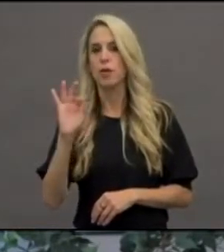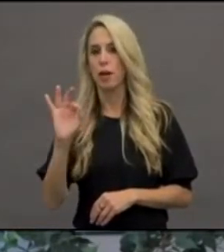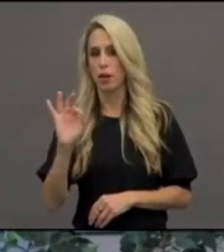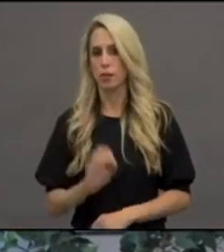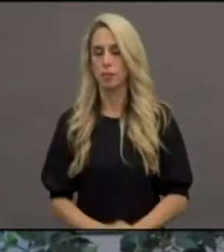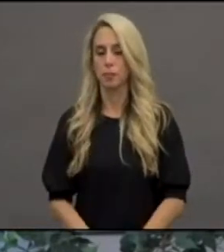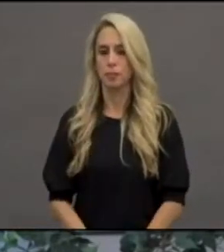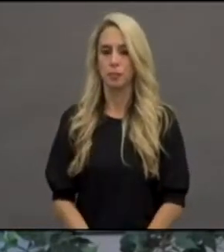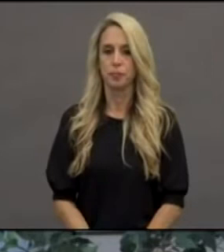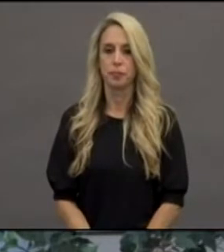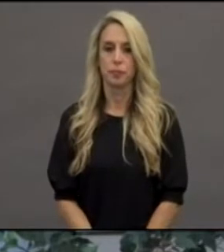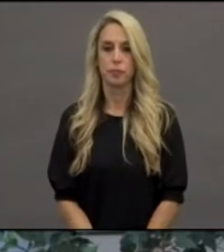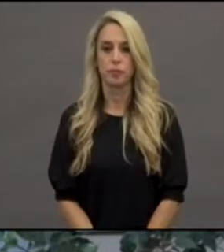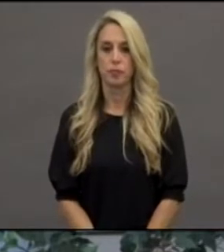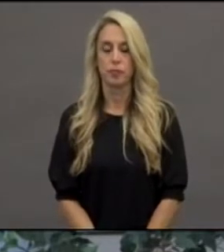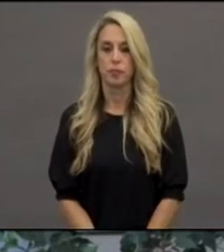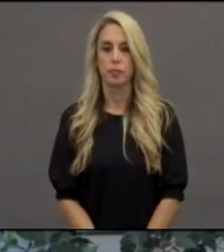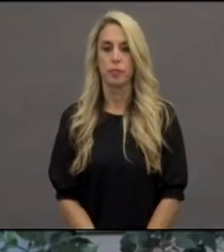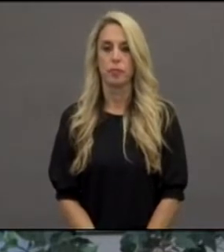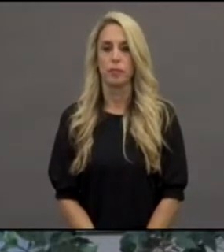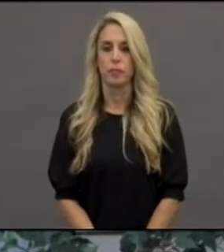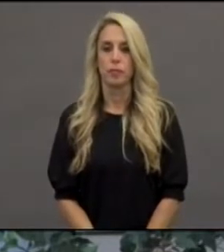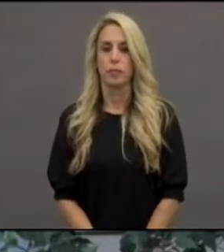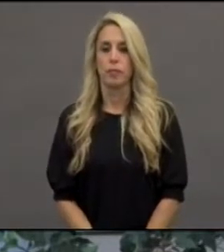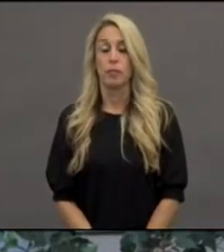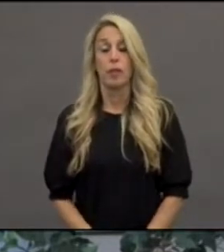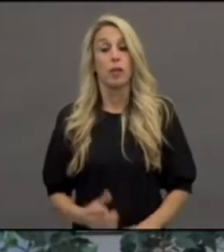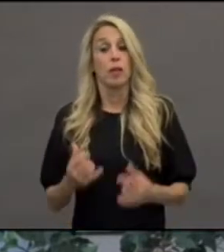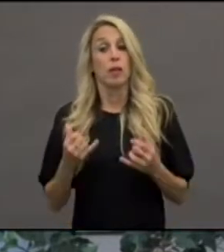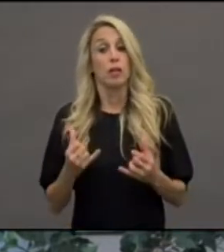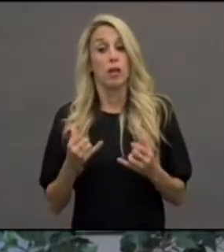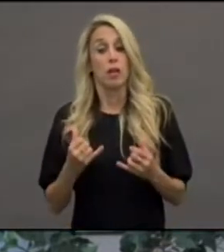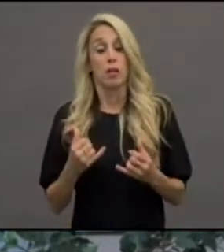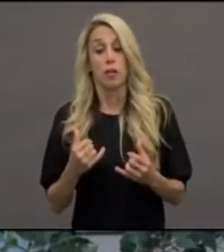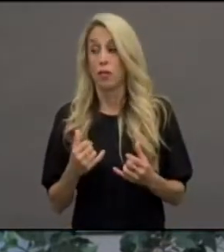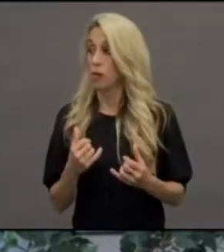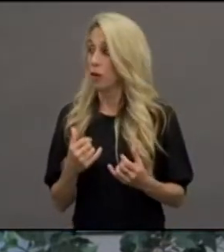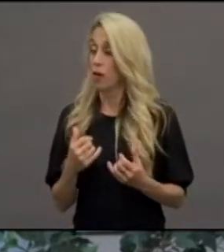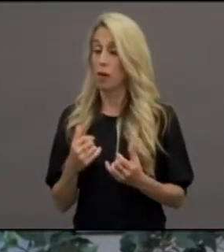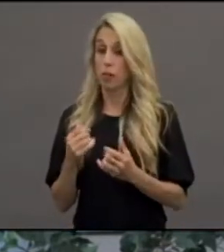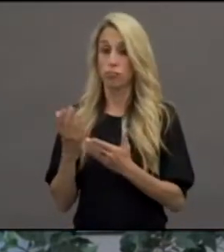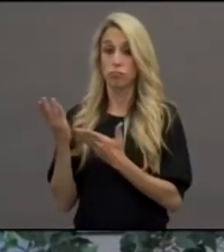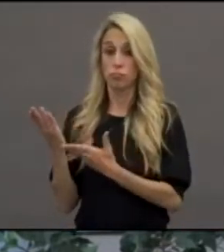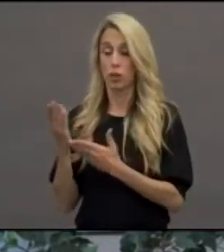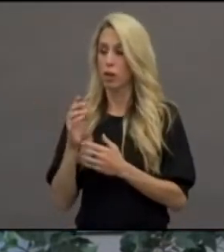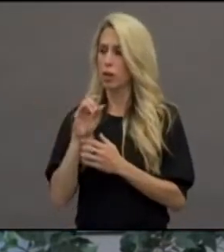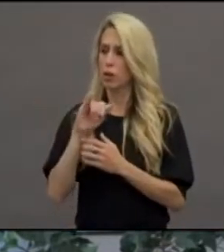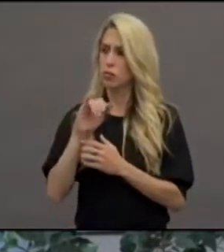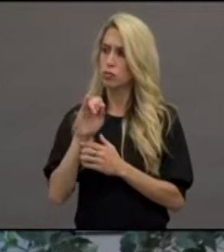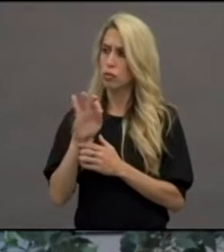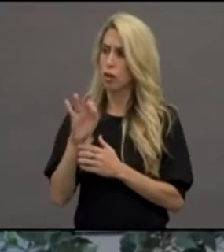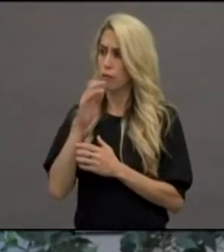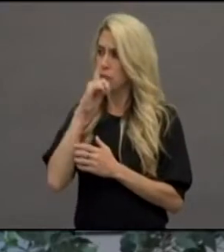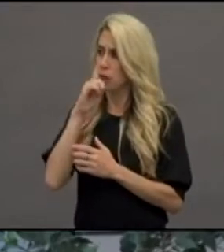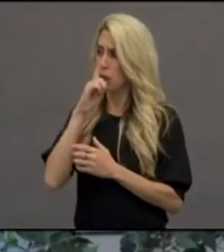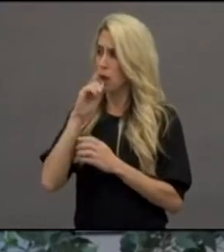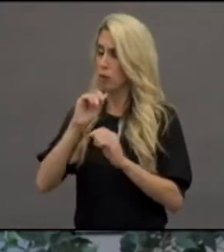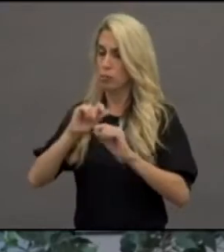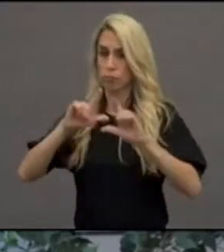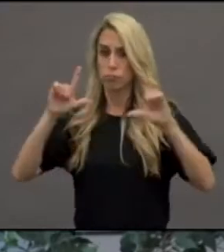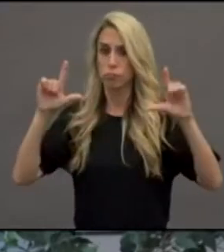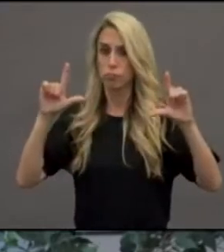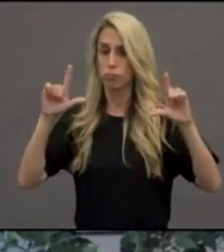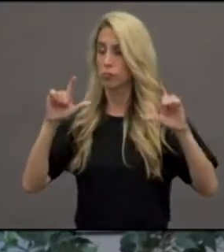925-588-6809. So I want to go to, and Jeff, you may have to zoom in